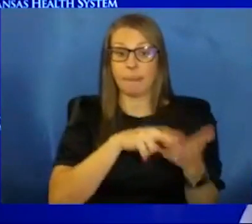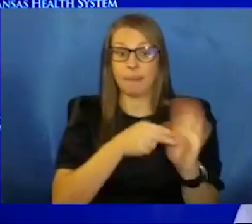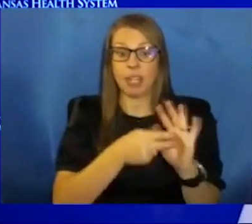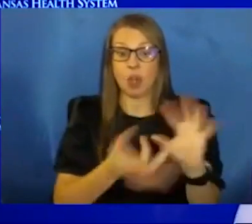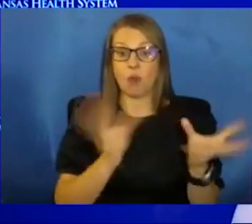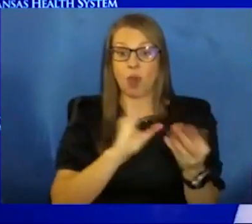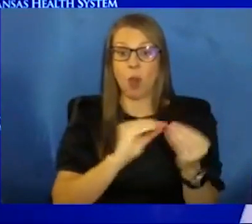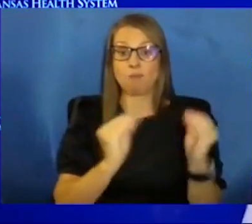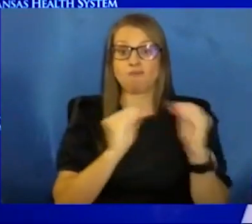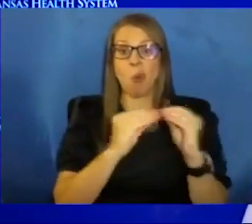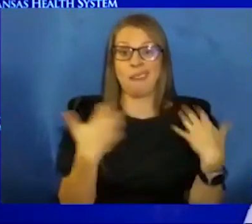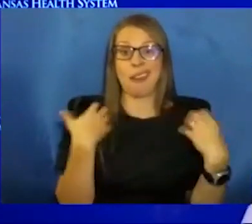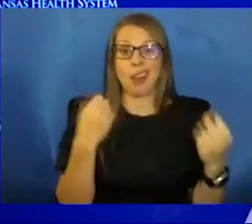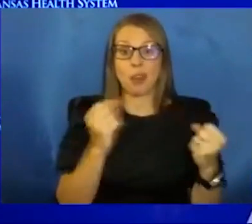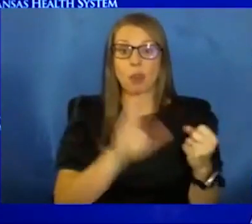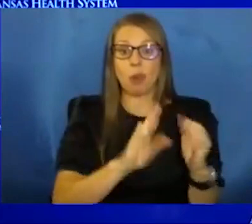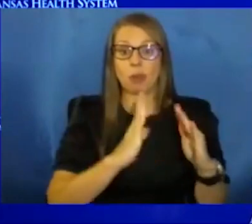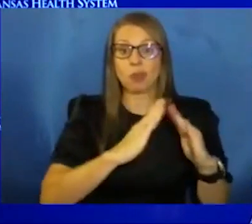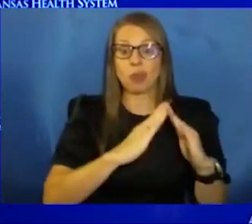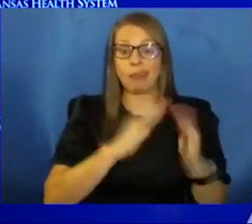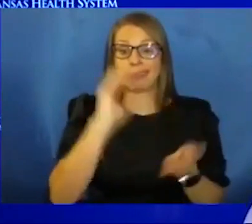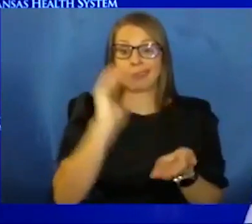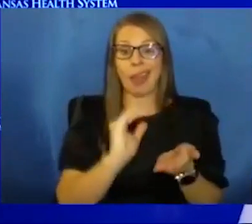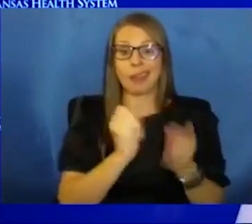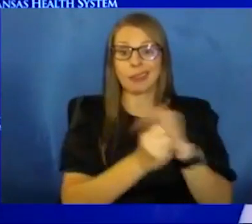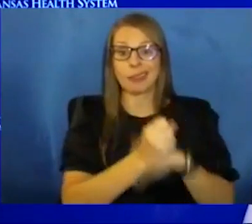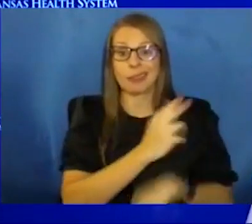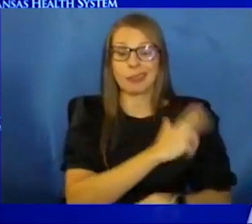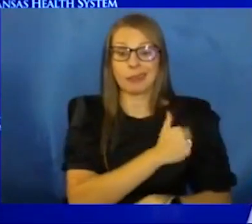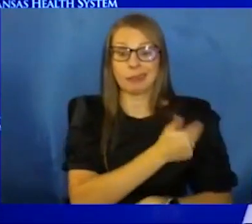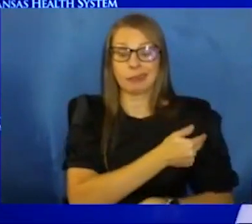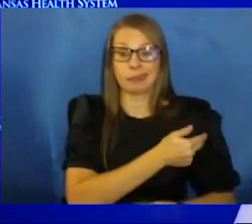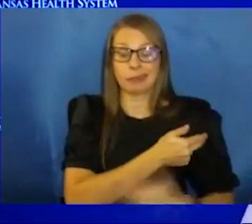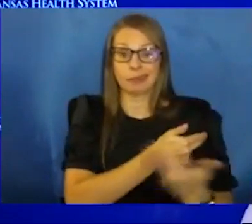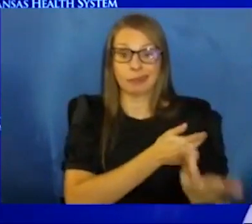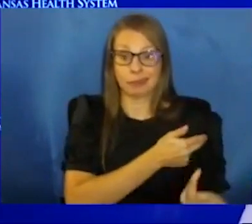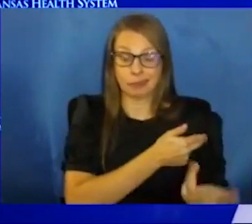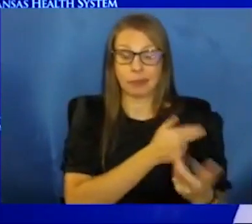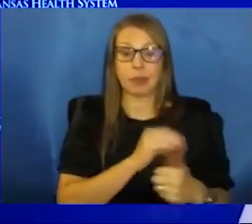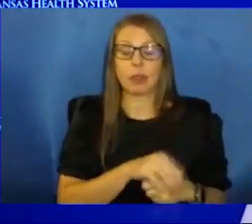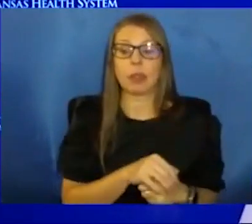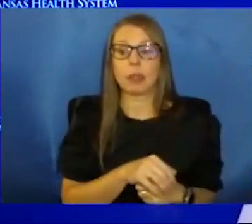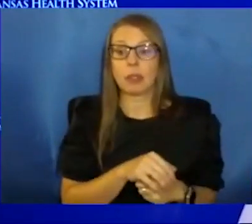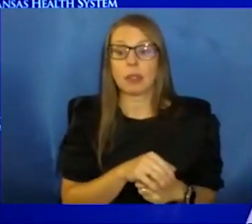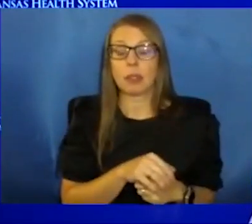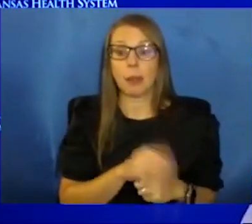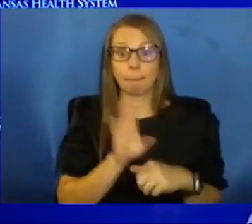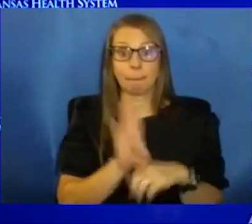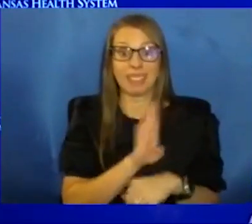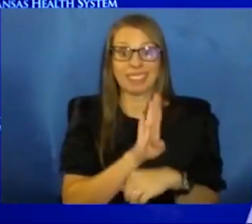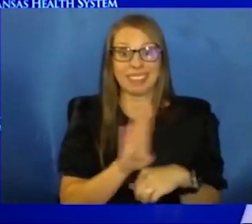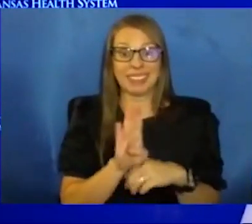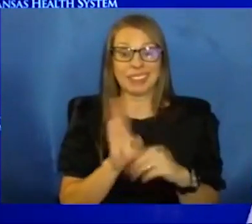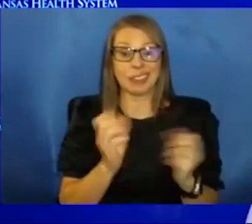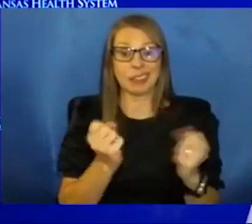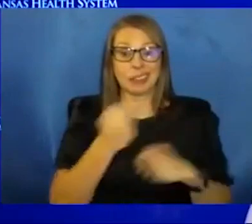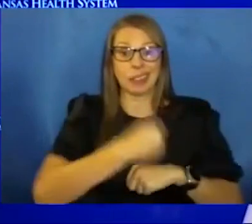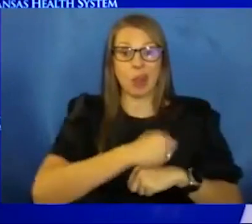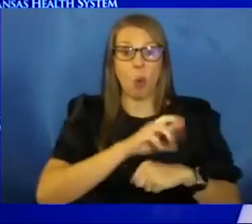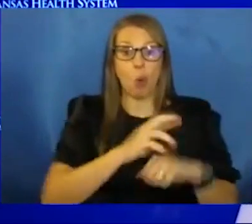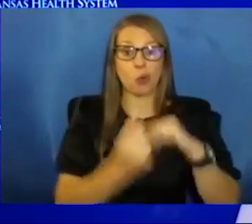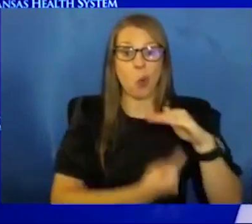So I think we have to understand that, and what do we want that to look like? If it's a pandemic of the vaccinated, and if everybody's vaccinated,